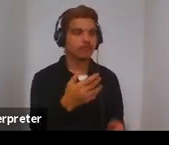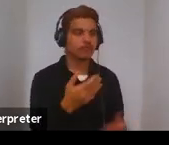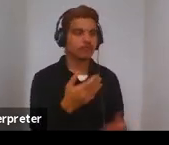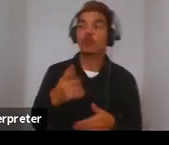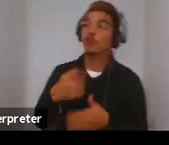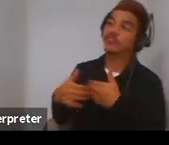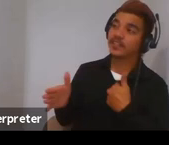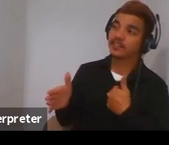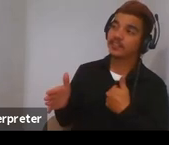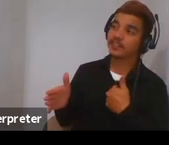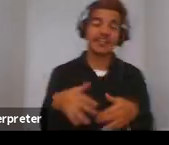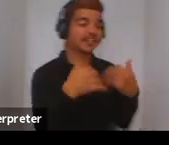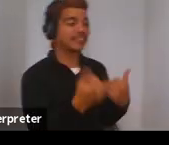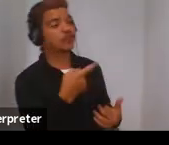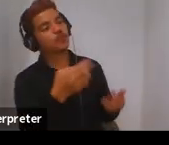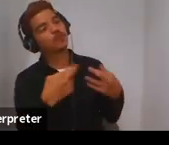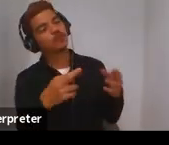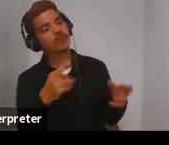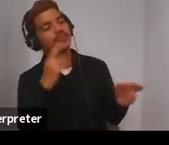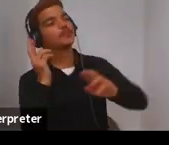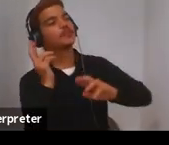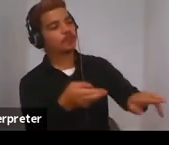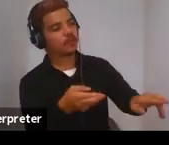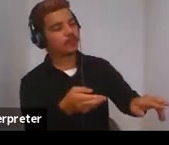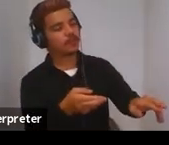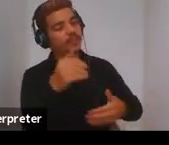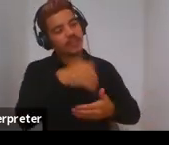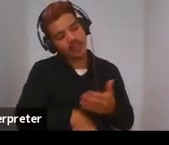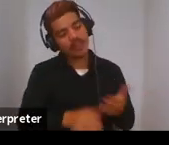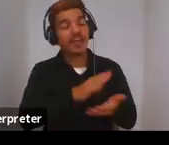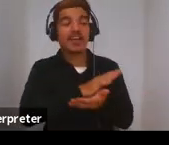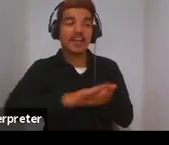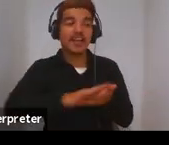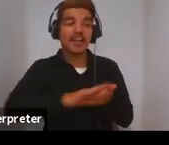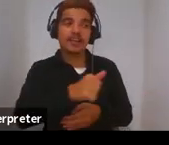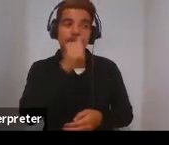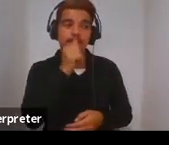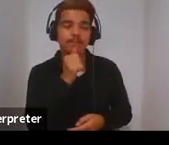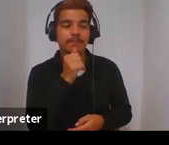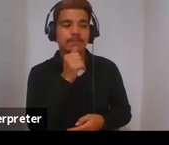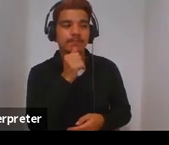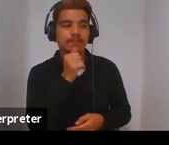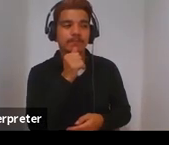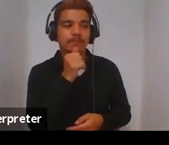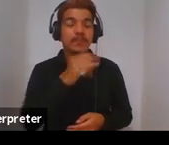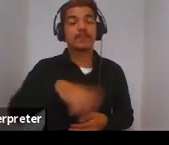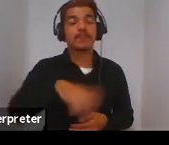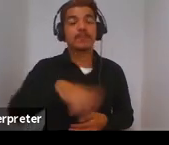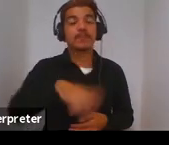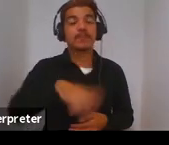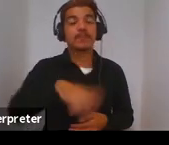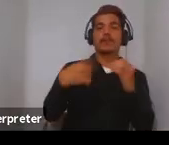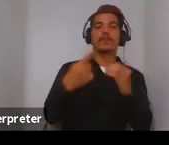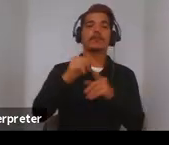next? Now you're ready to respond in a kind and patient way. Find out more about the situation,